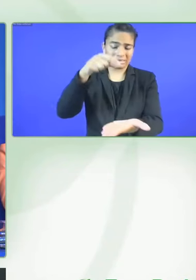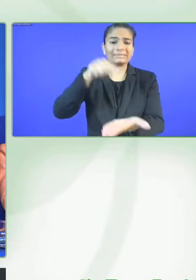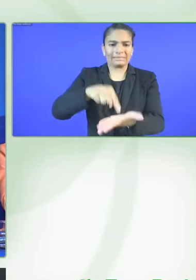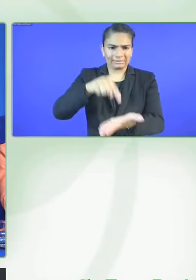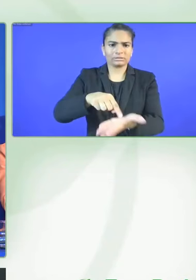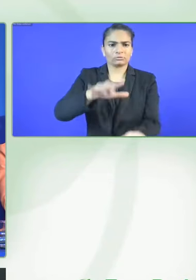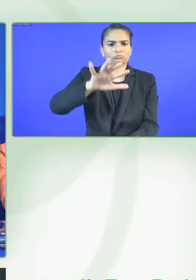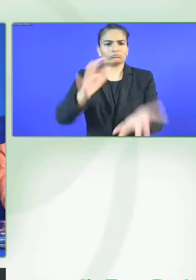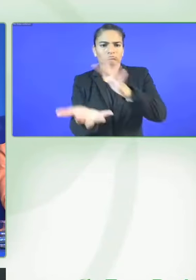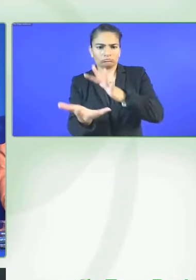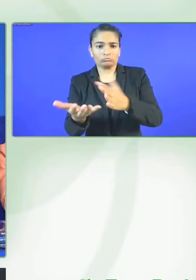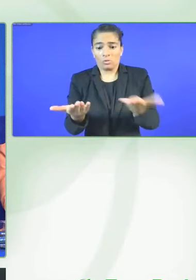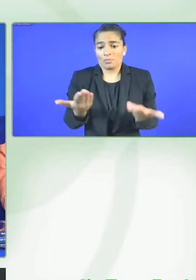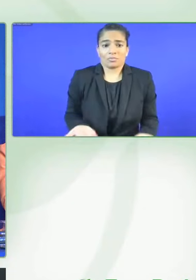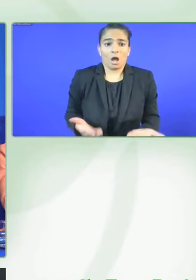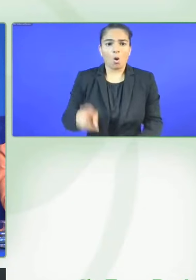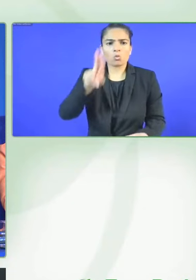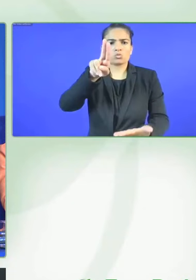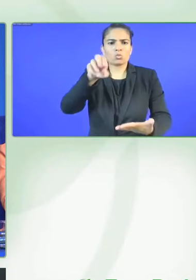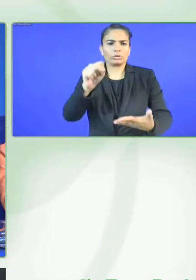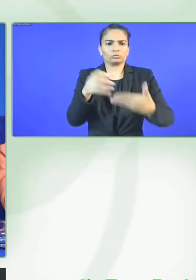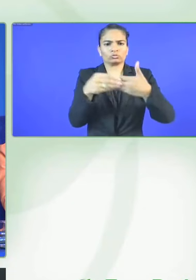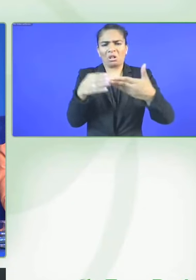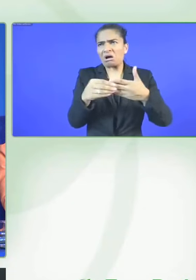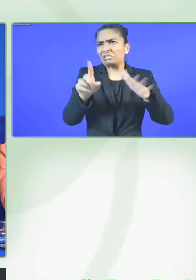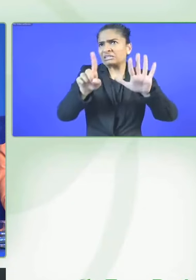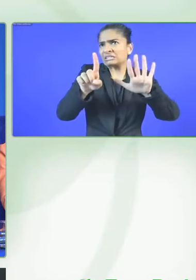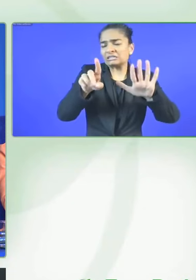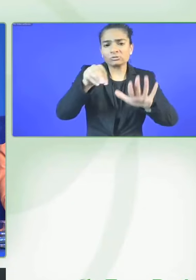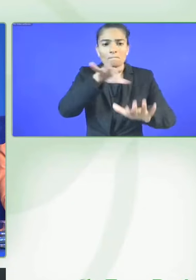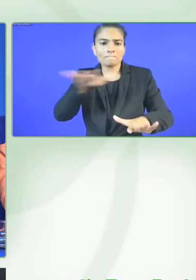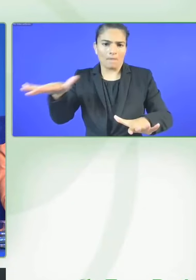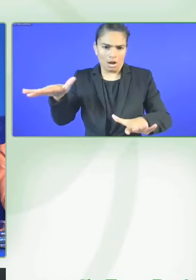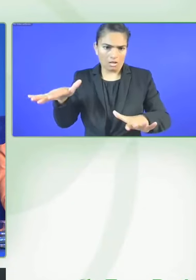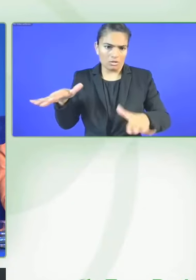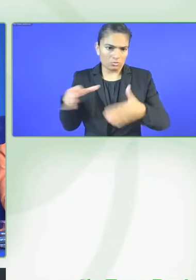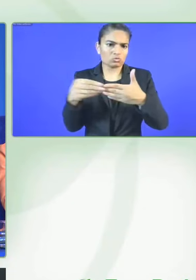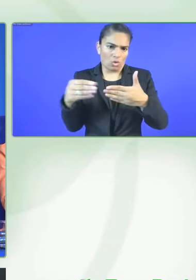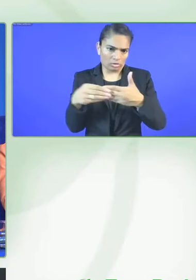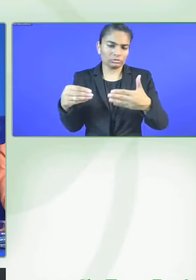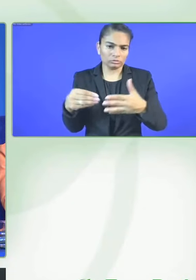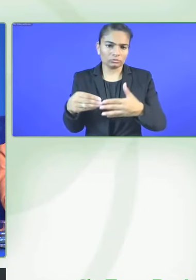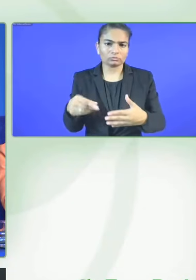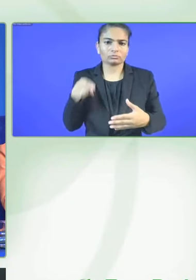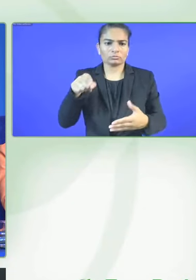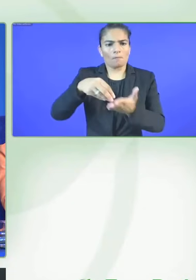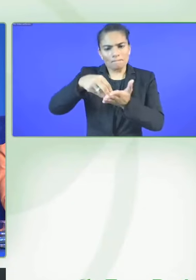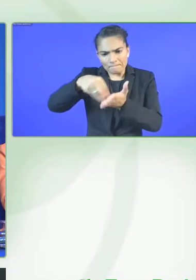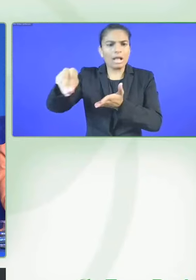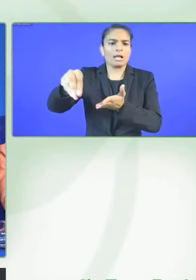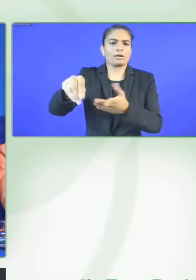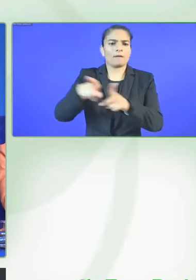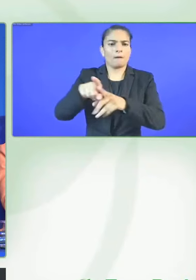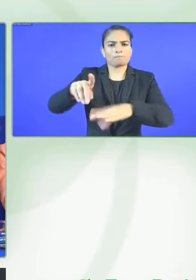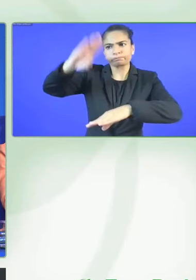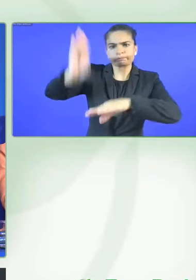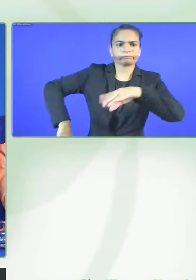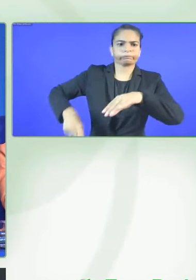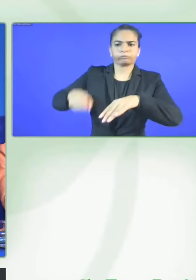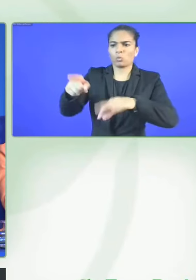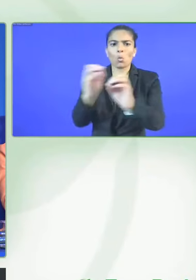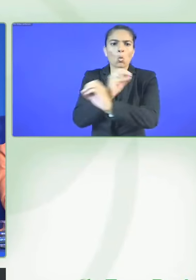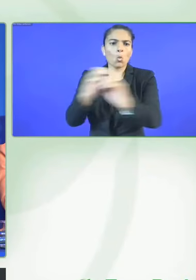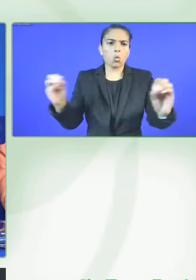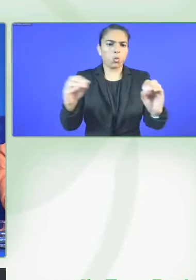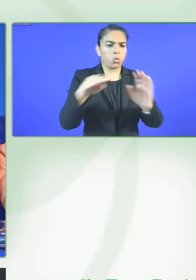the implementation of the legislation, would receive only an administrative notice for